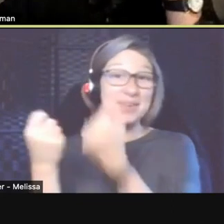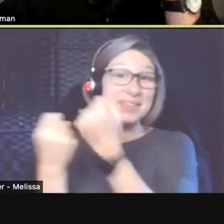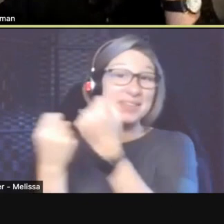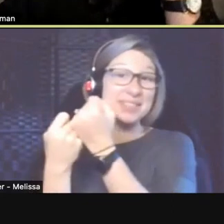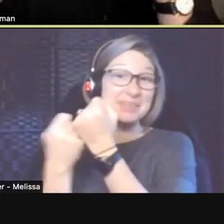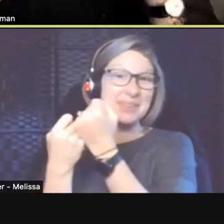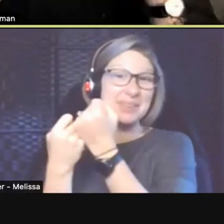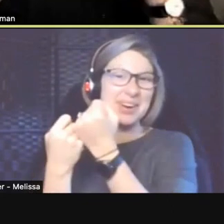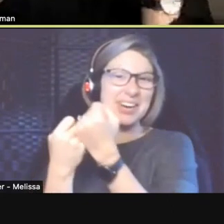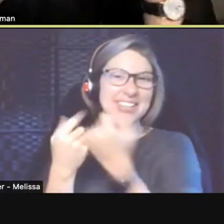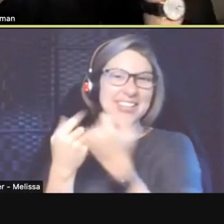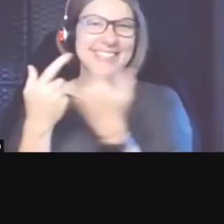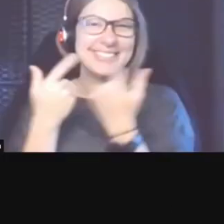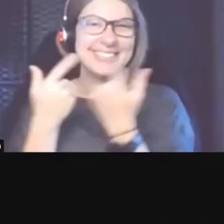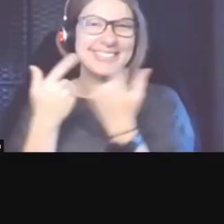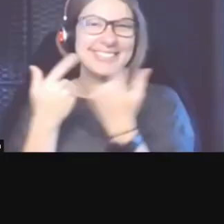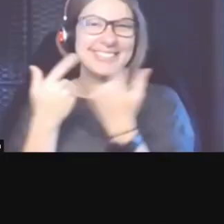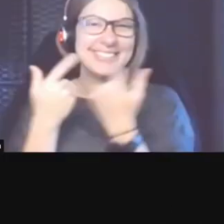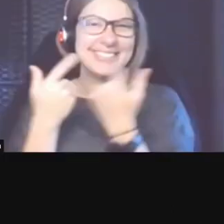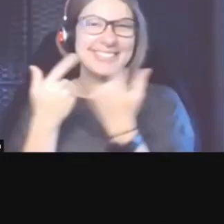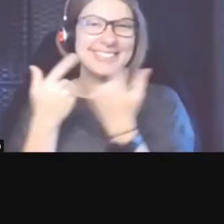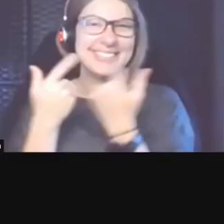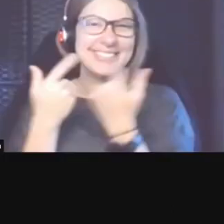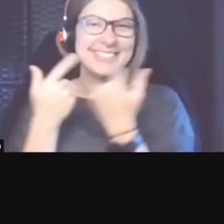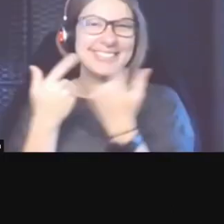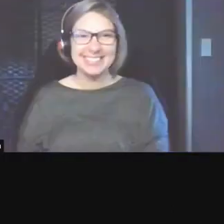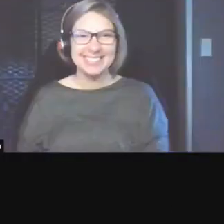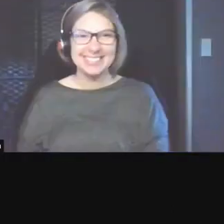Thank you. Yeah. I'll stop sharing. Okay.